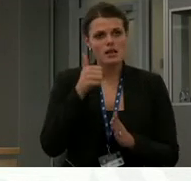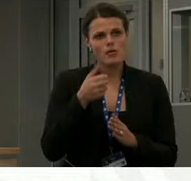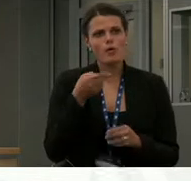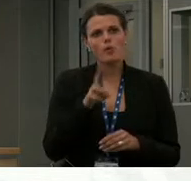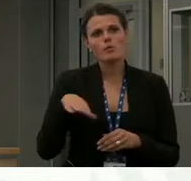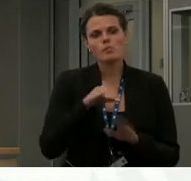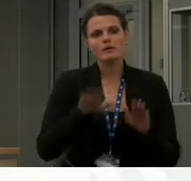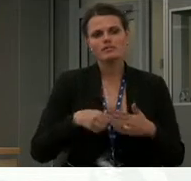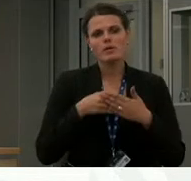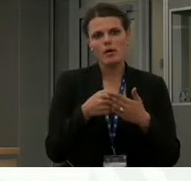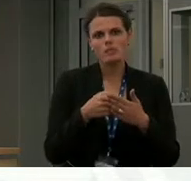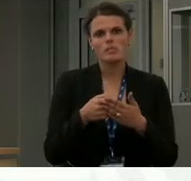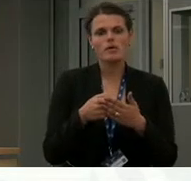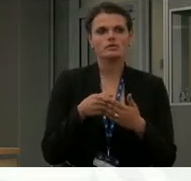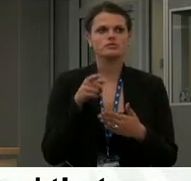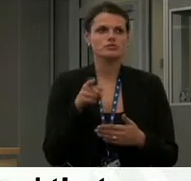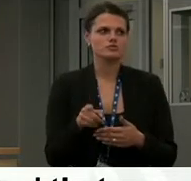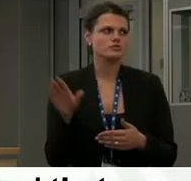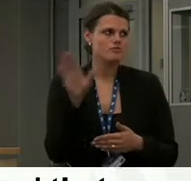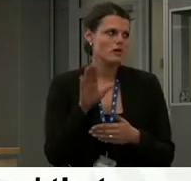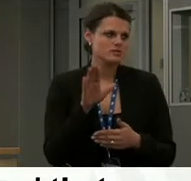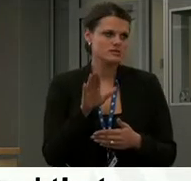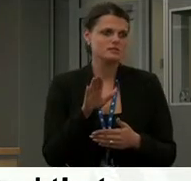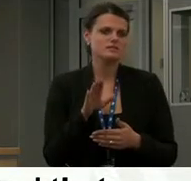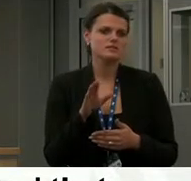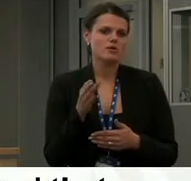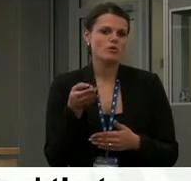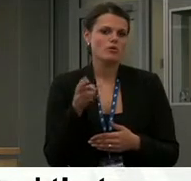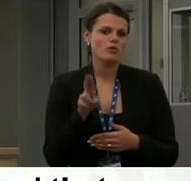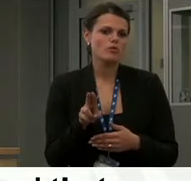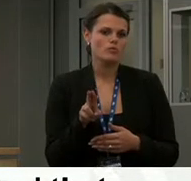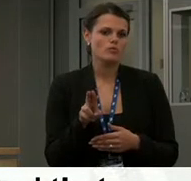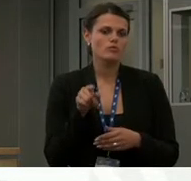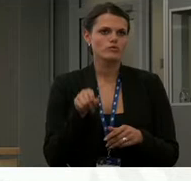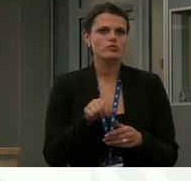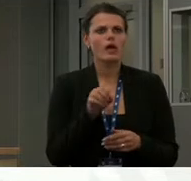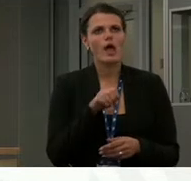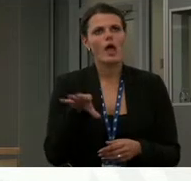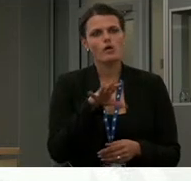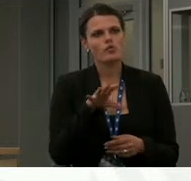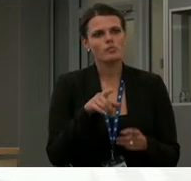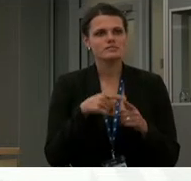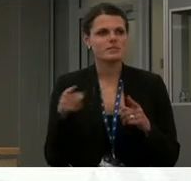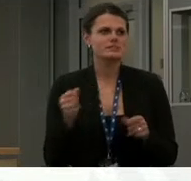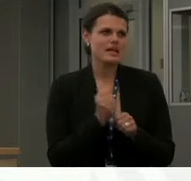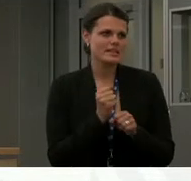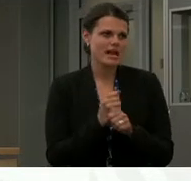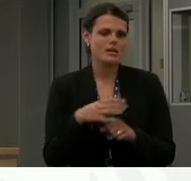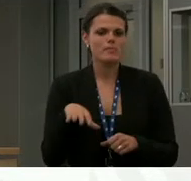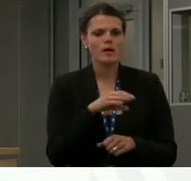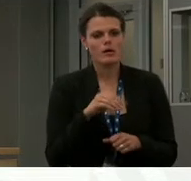that we can support member states in their action. In the framework of the European semester,